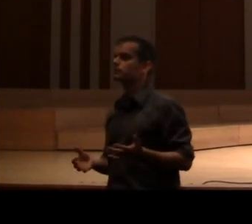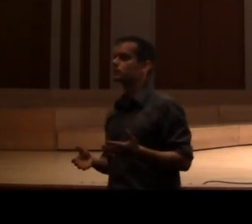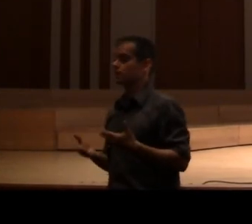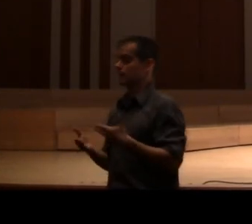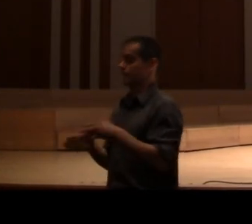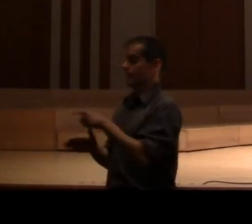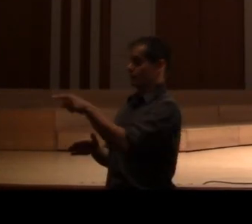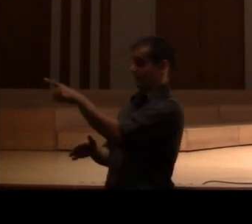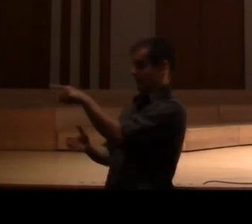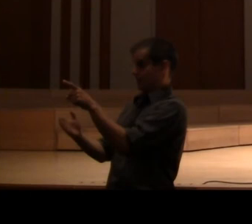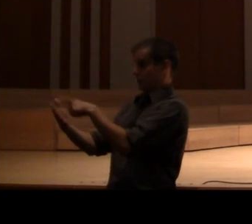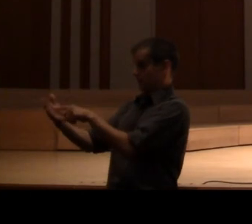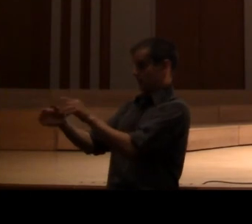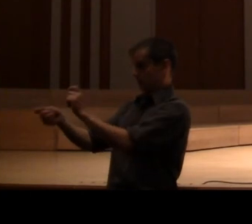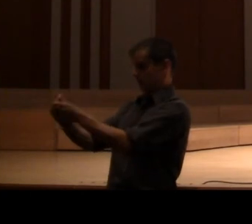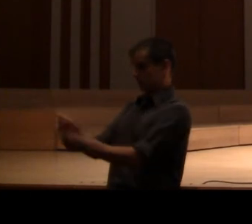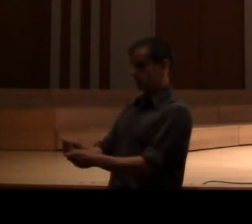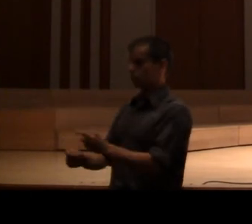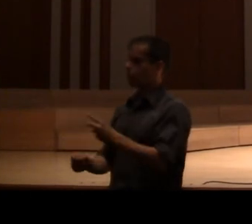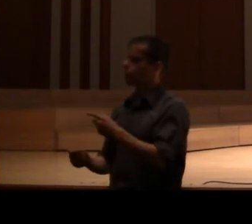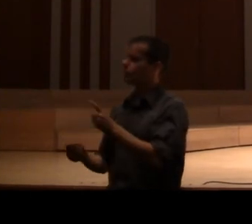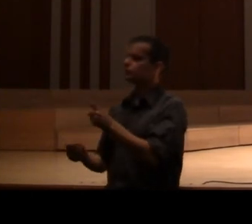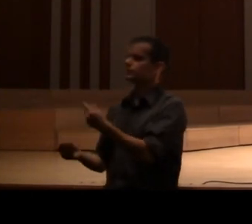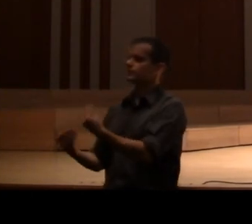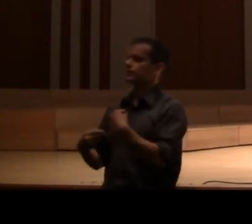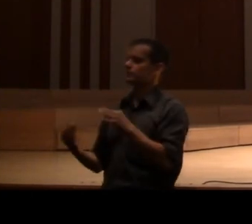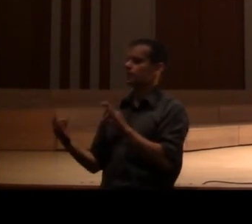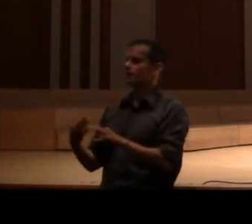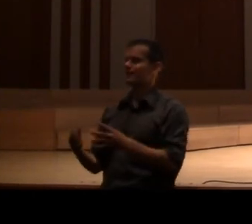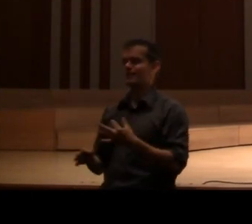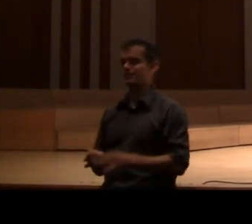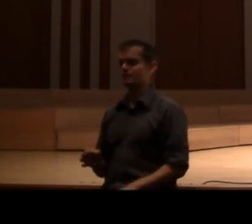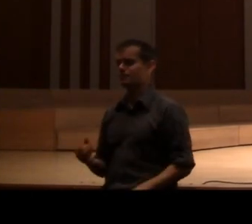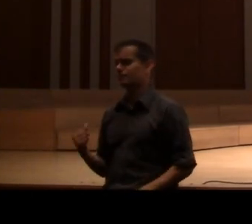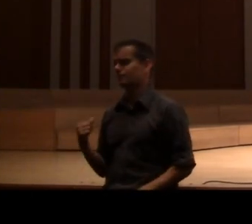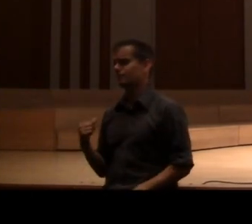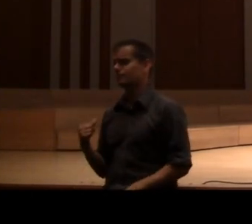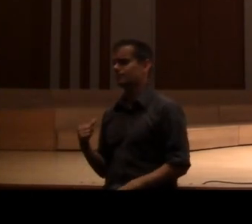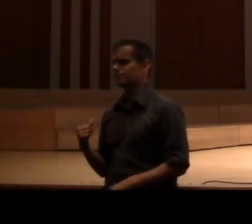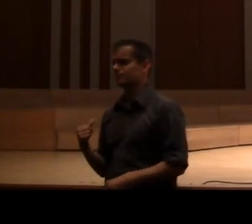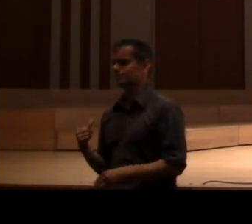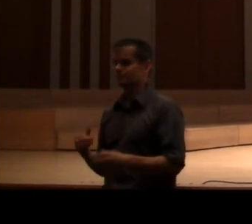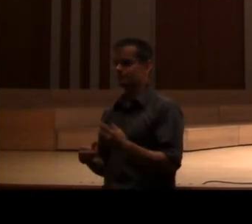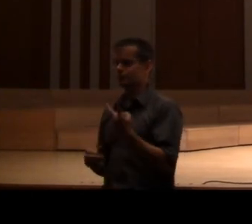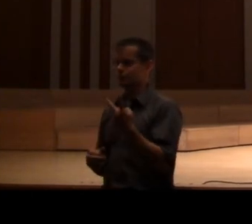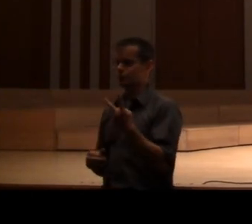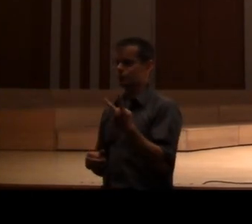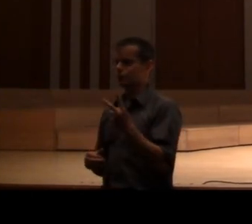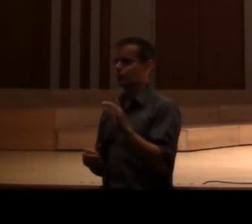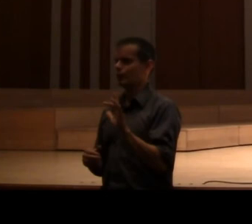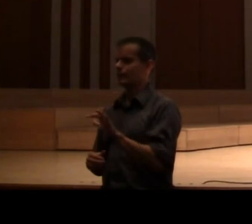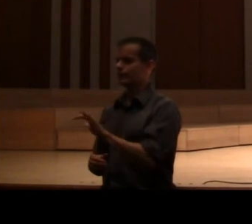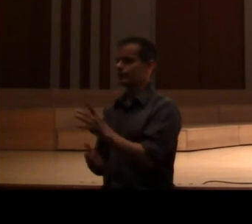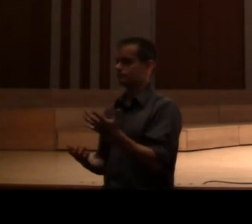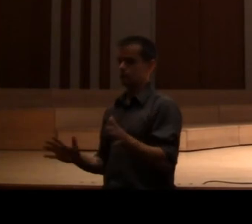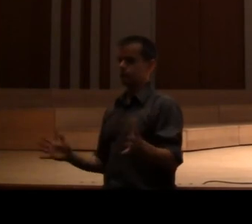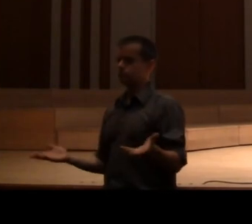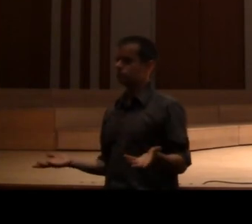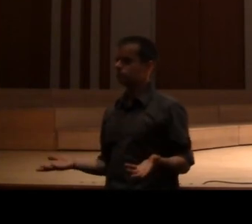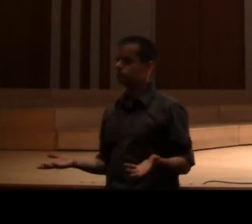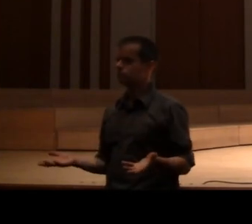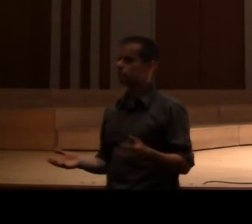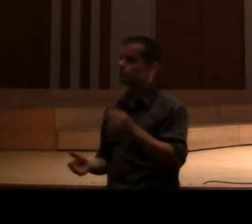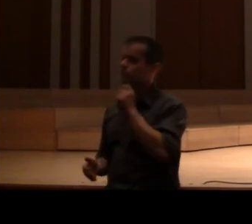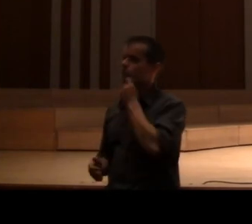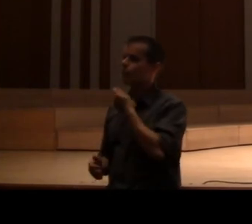to comment, or just to view. Now this is a really simple thing, as you can see. It's literally two clicks and you're done. But the great thing about this is